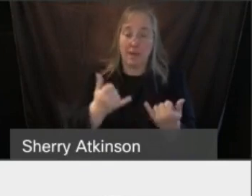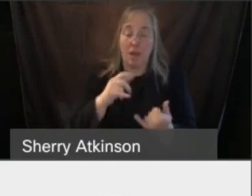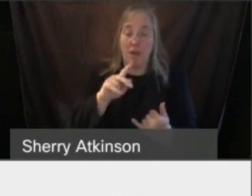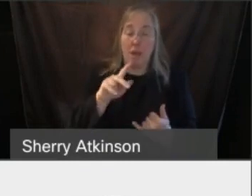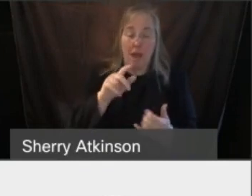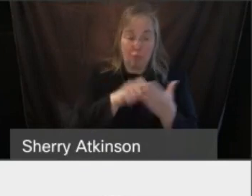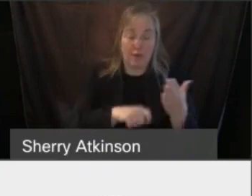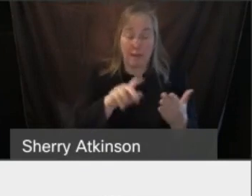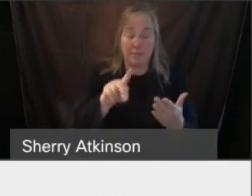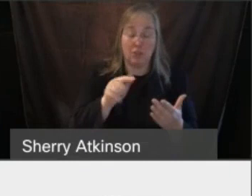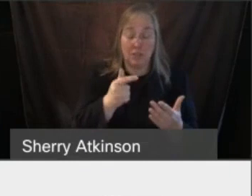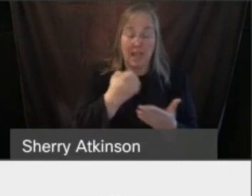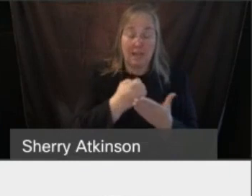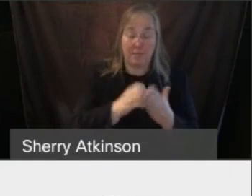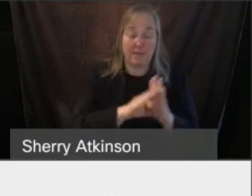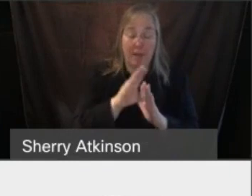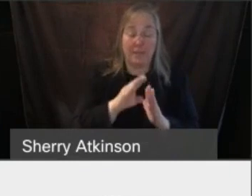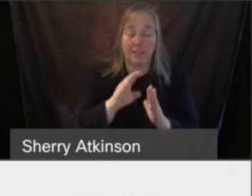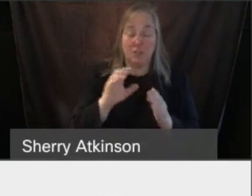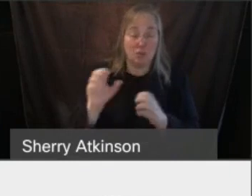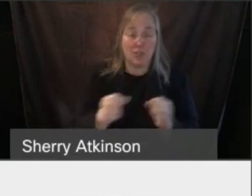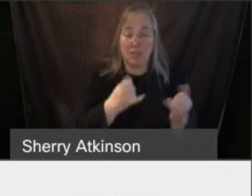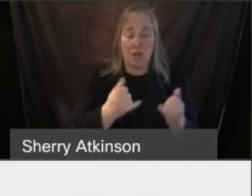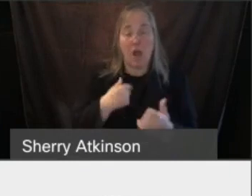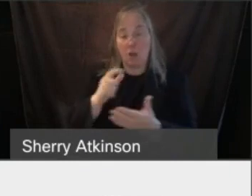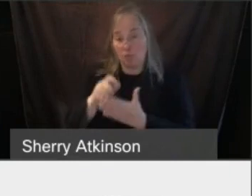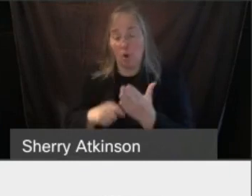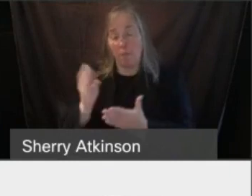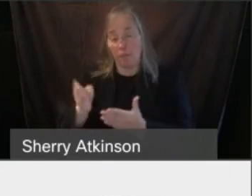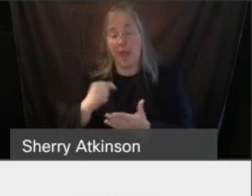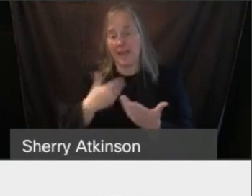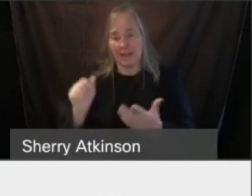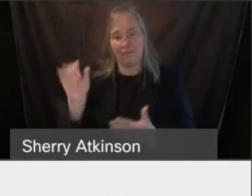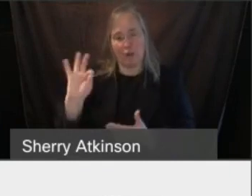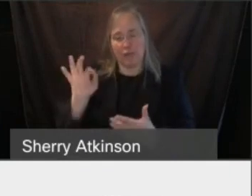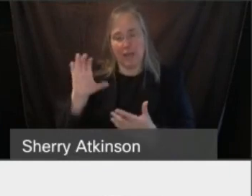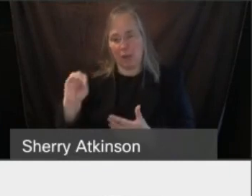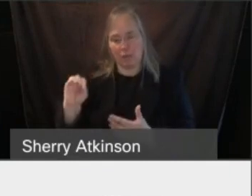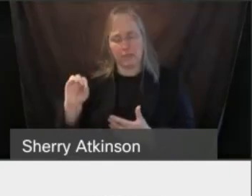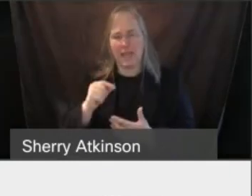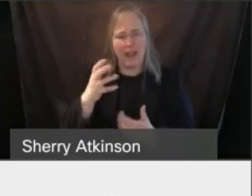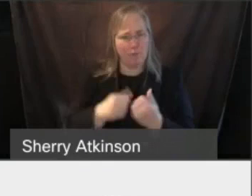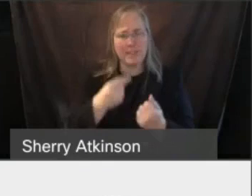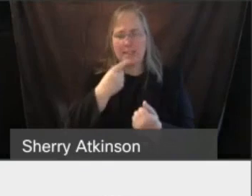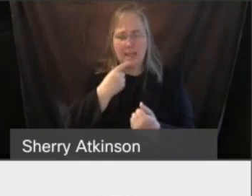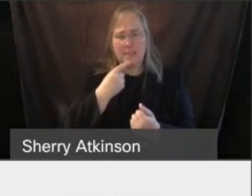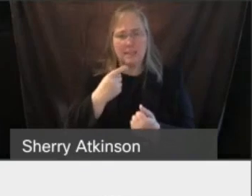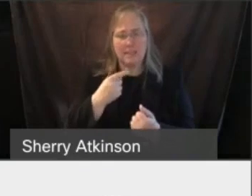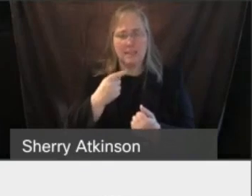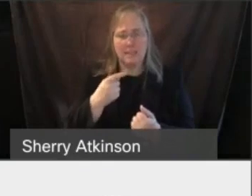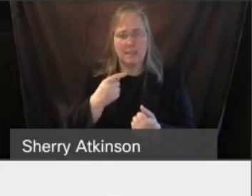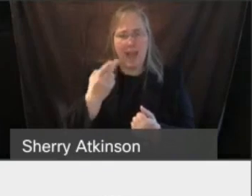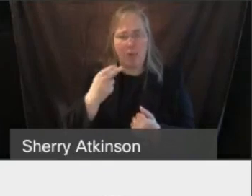right now. I wrote Baltimore County's, and I did Frederick County's, and everybody says Howard has so I've talked to every